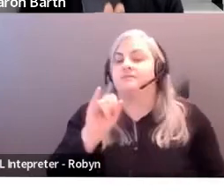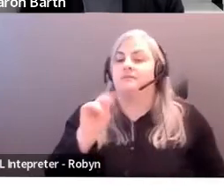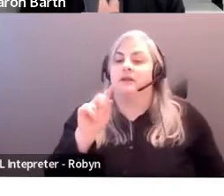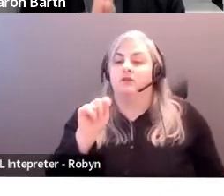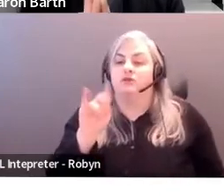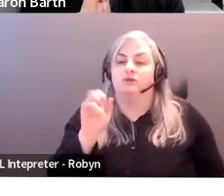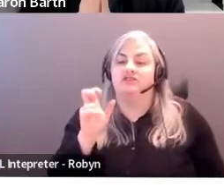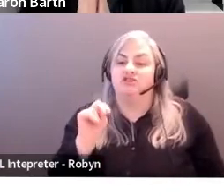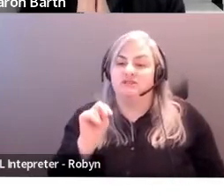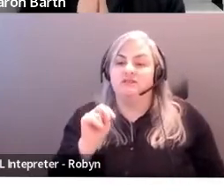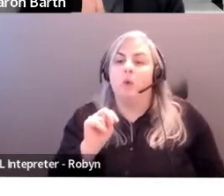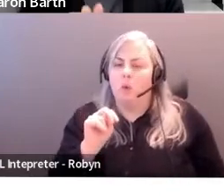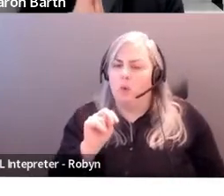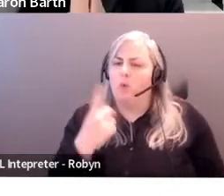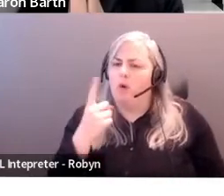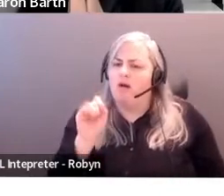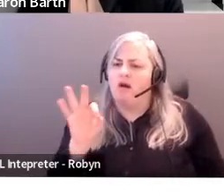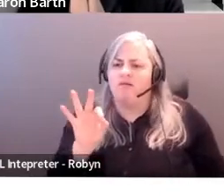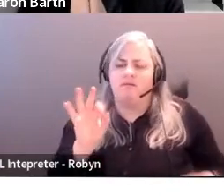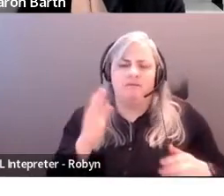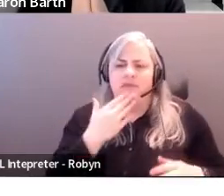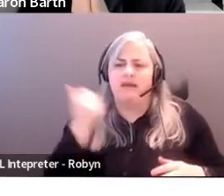the greatest evolved